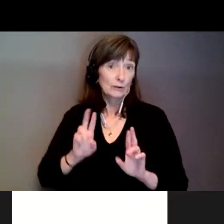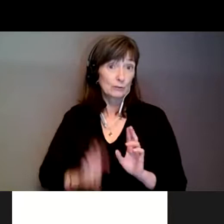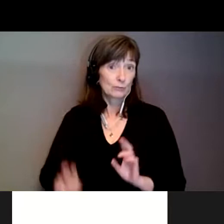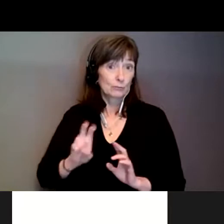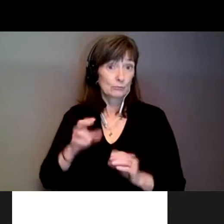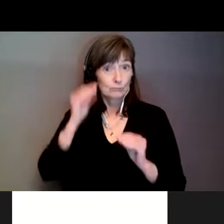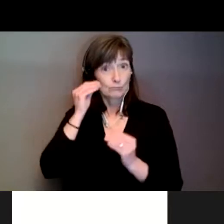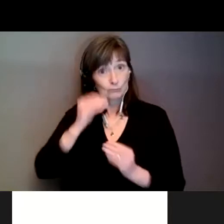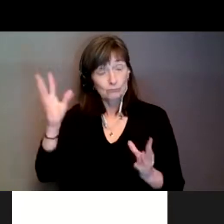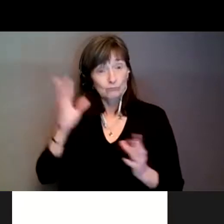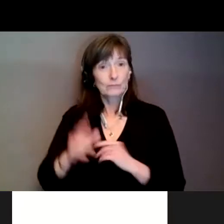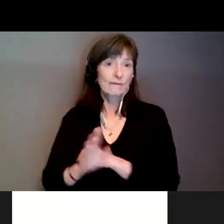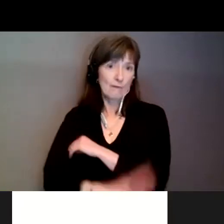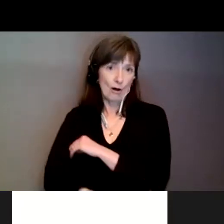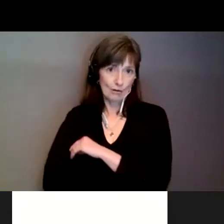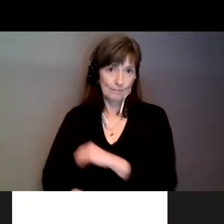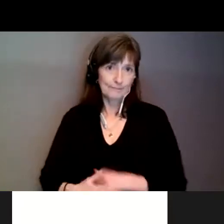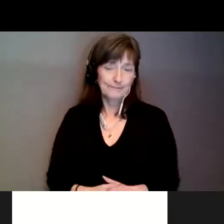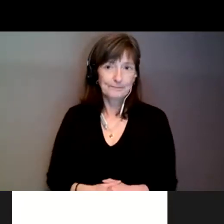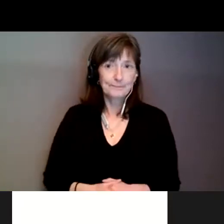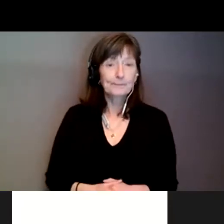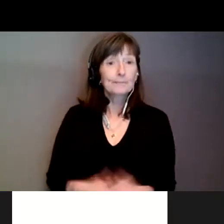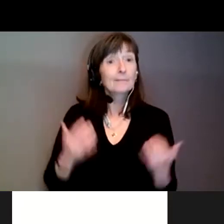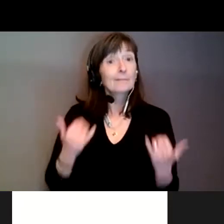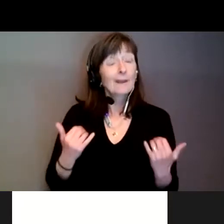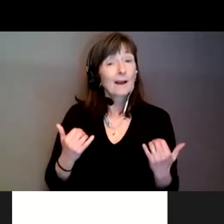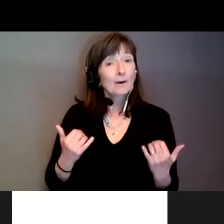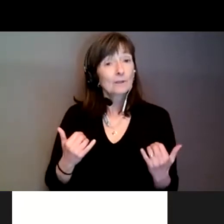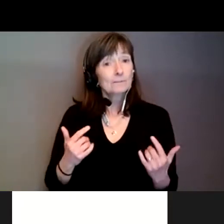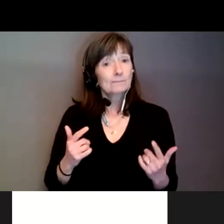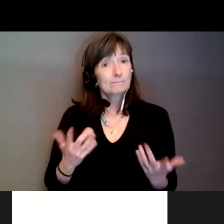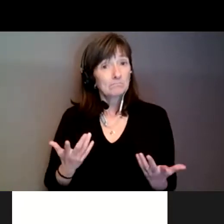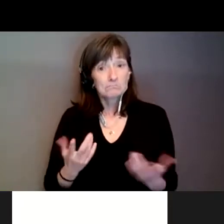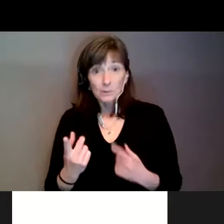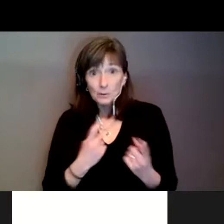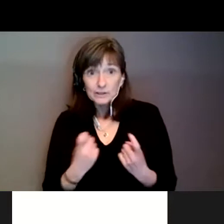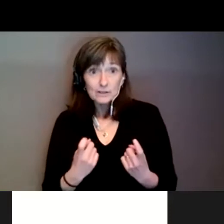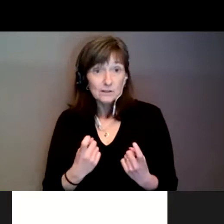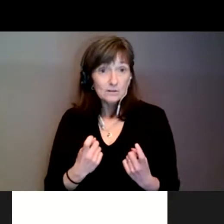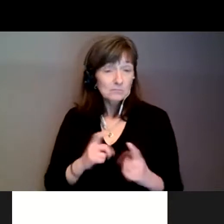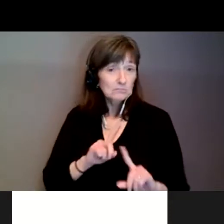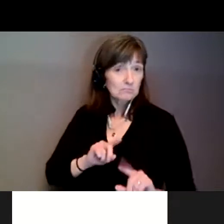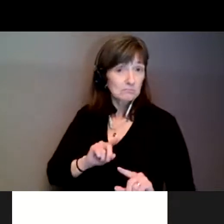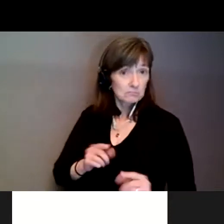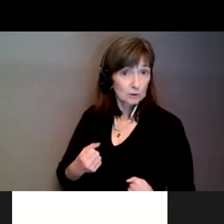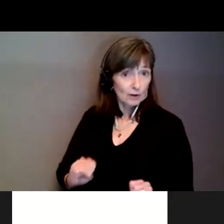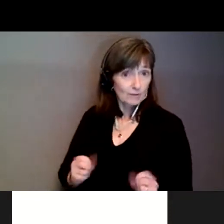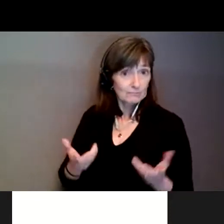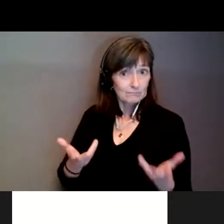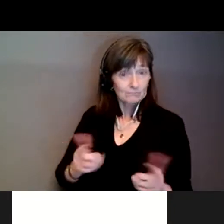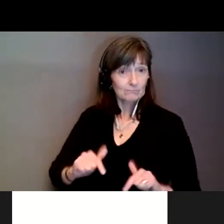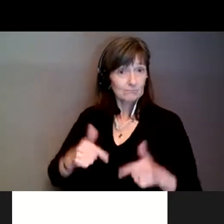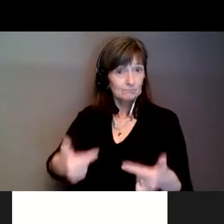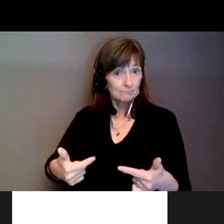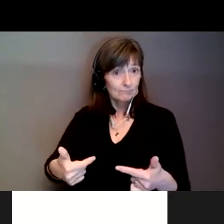So what I'd like to do now is just to open the floor for questions and answers and turn it over to